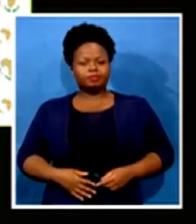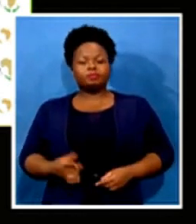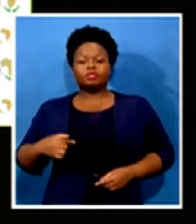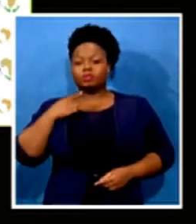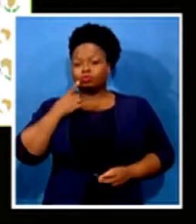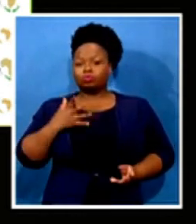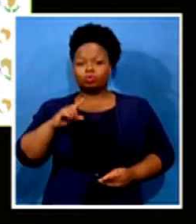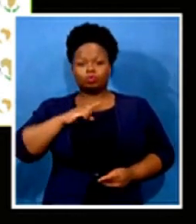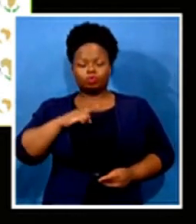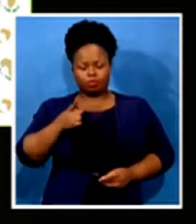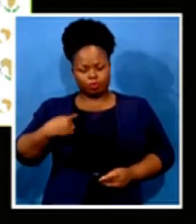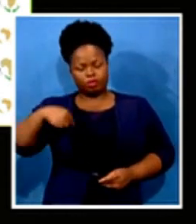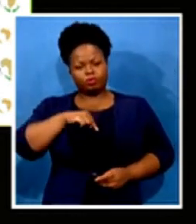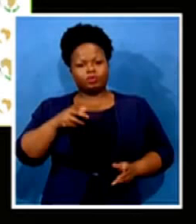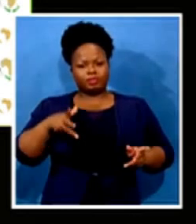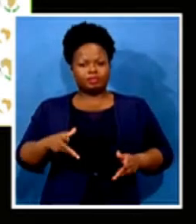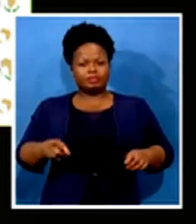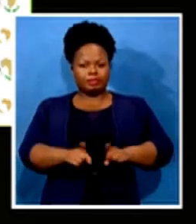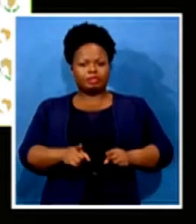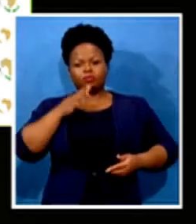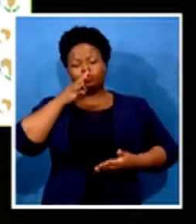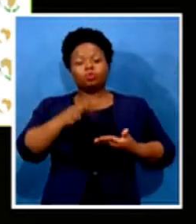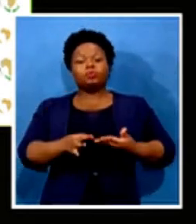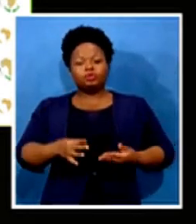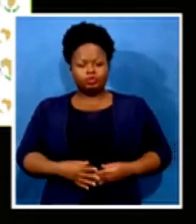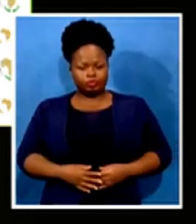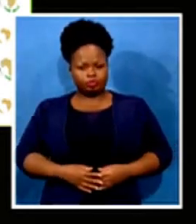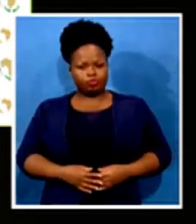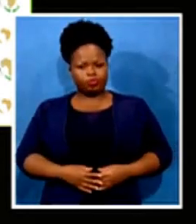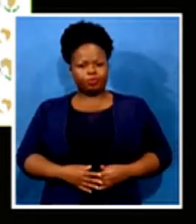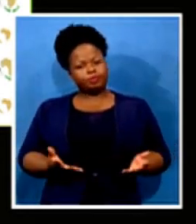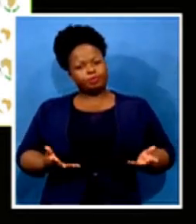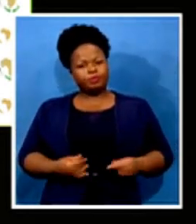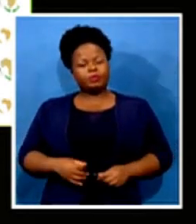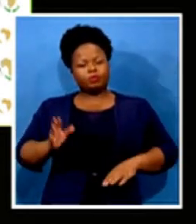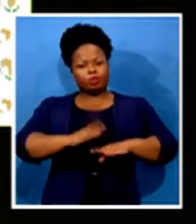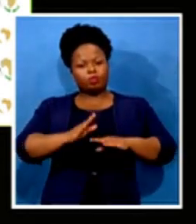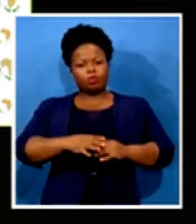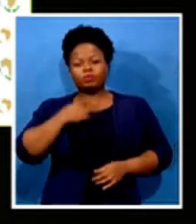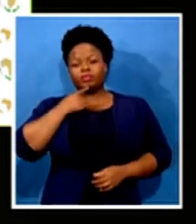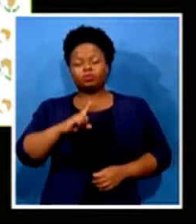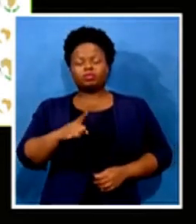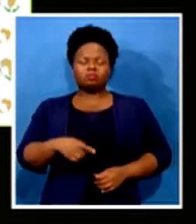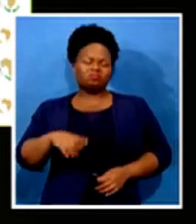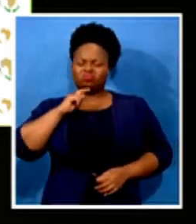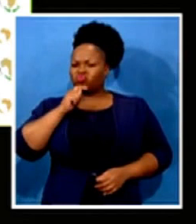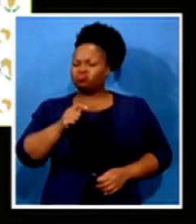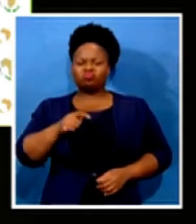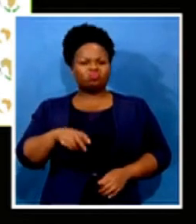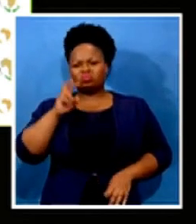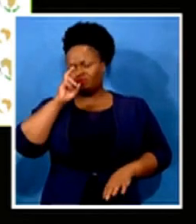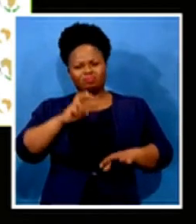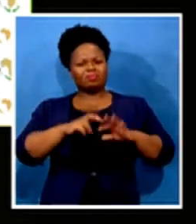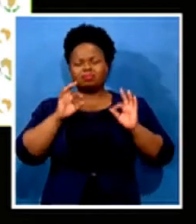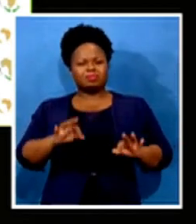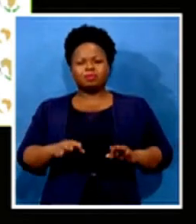our recommendation further insisted that there was absolutely no public health rationale to begin to